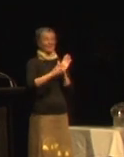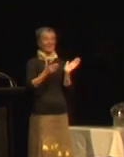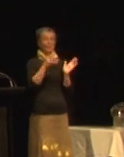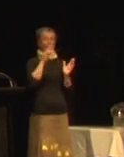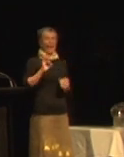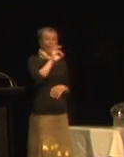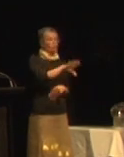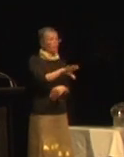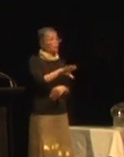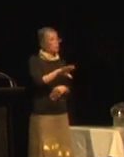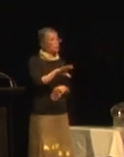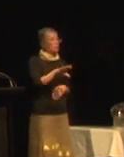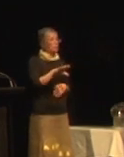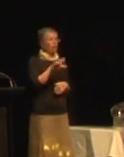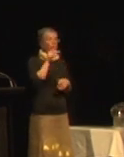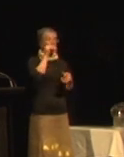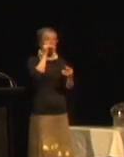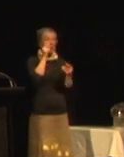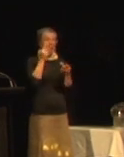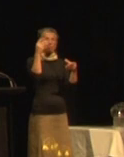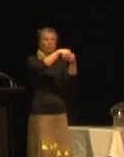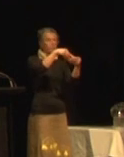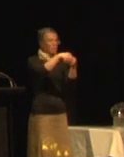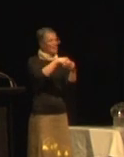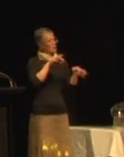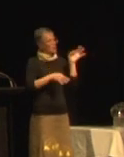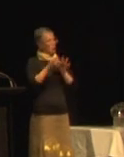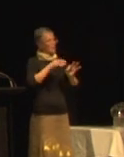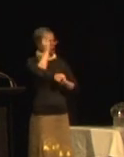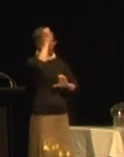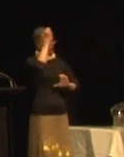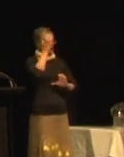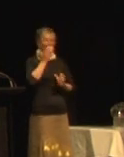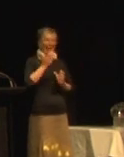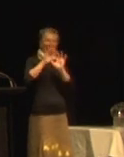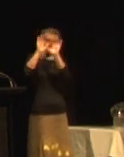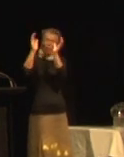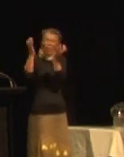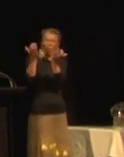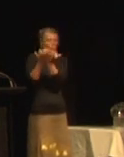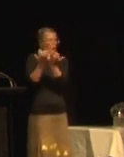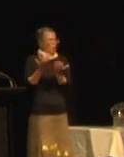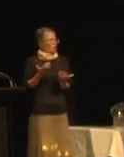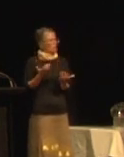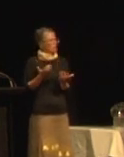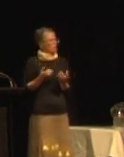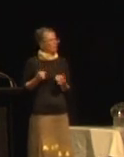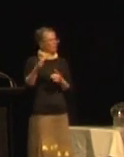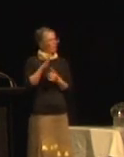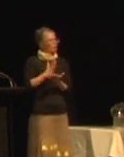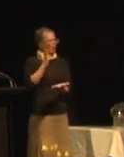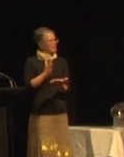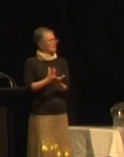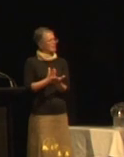be a part, to access cultural and scientific knowledge. So it was very important to me that we start with a verb, connect.